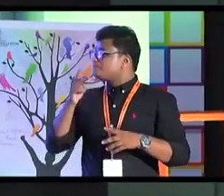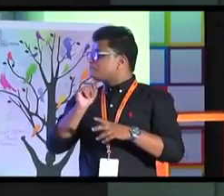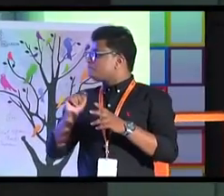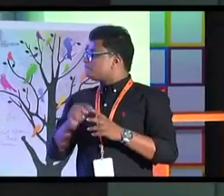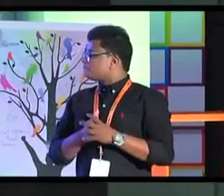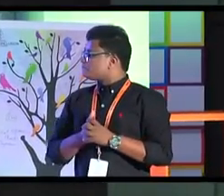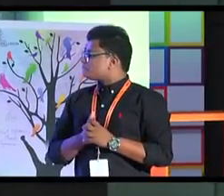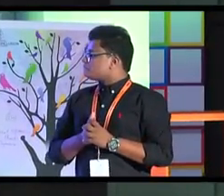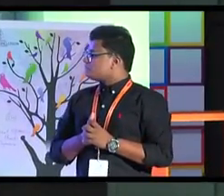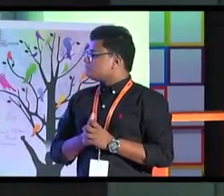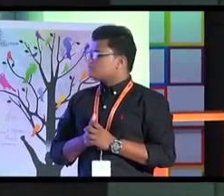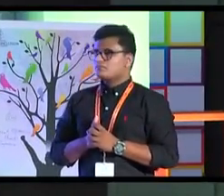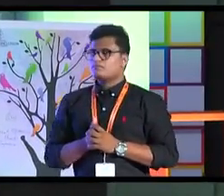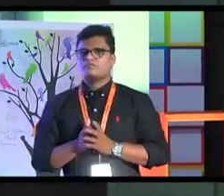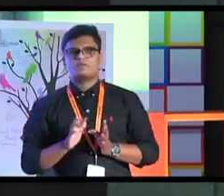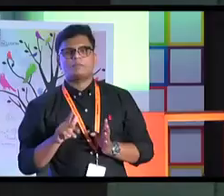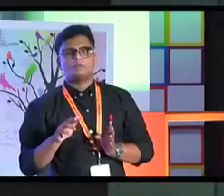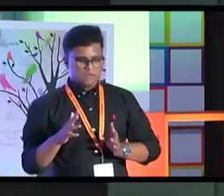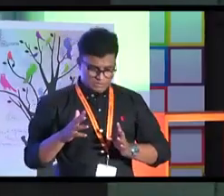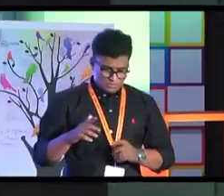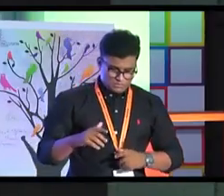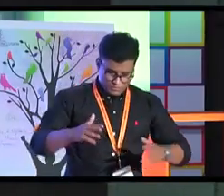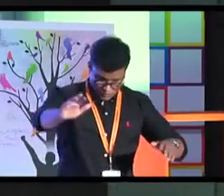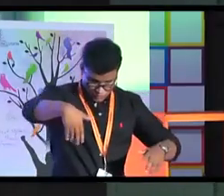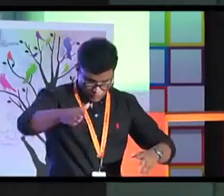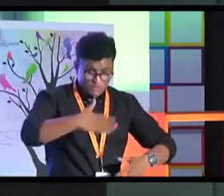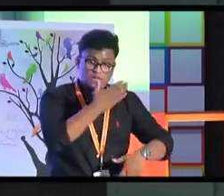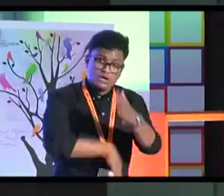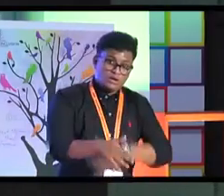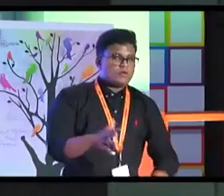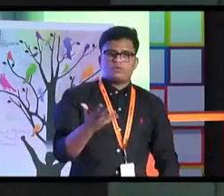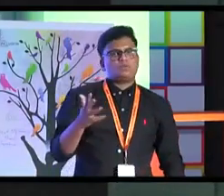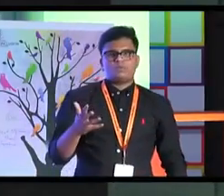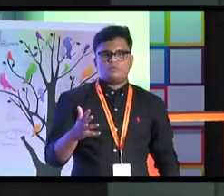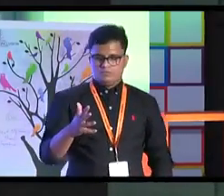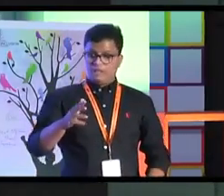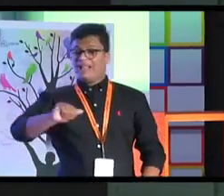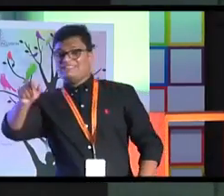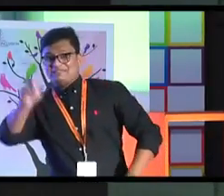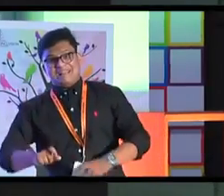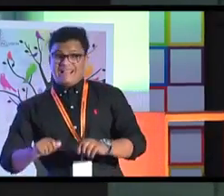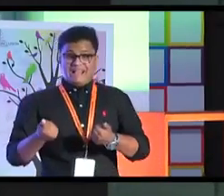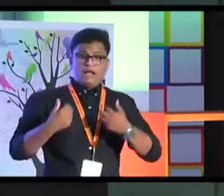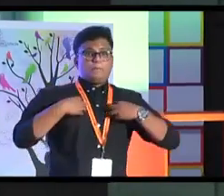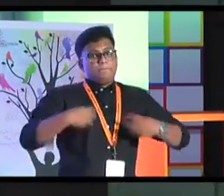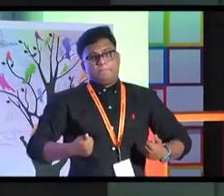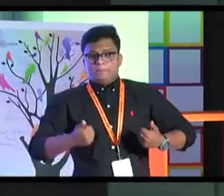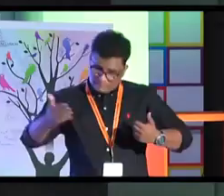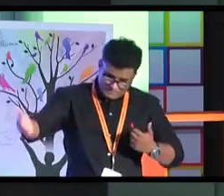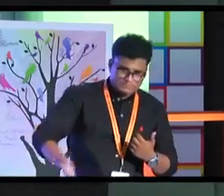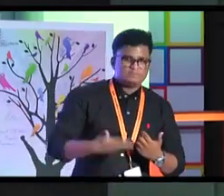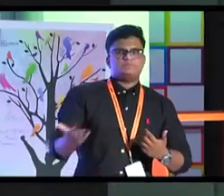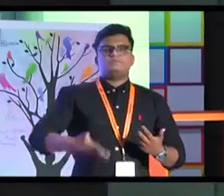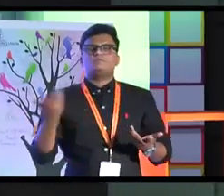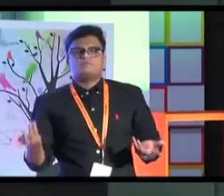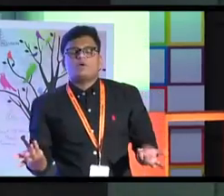specially able people, not disabled. Some people might have debate issues, why this not disabled, why not differently able. We are